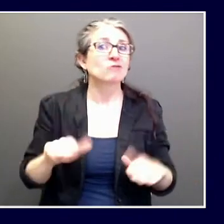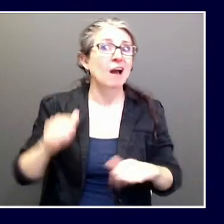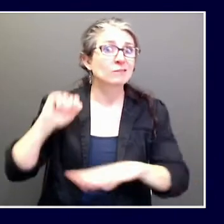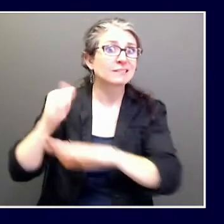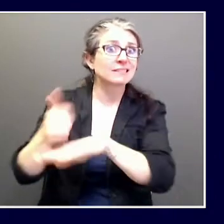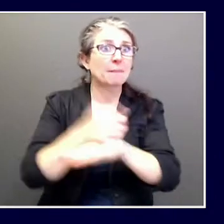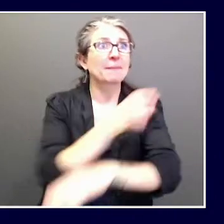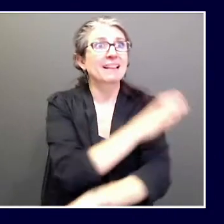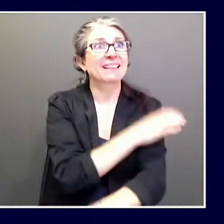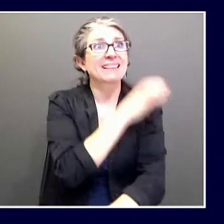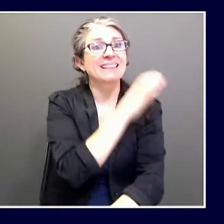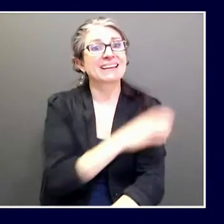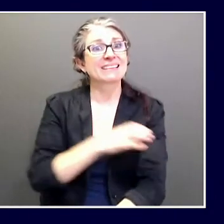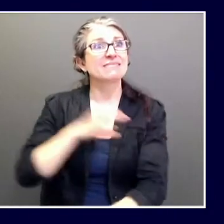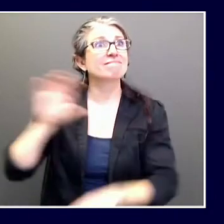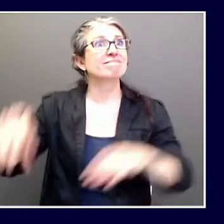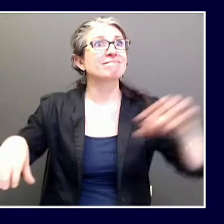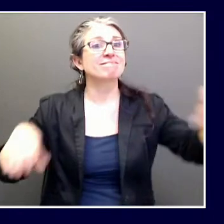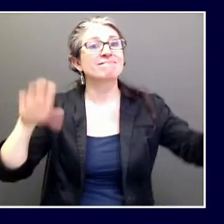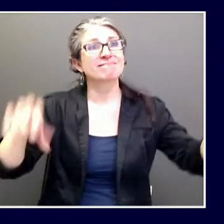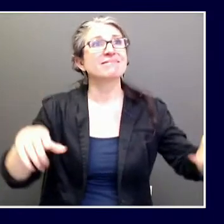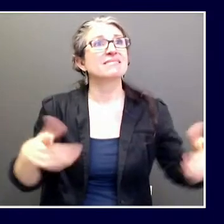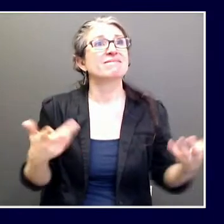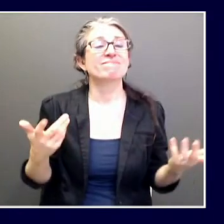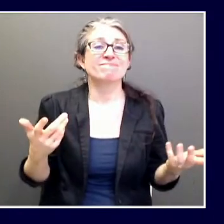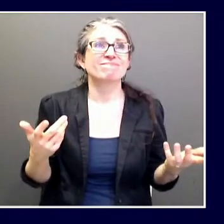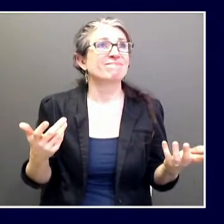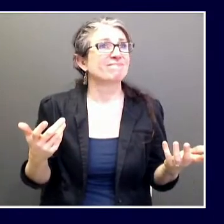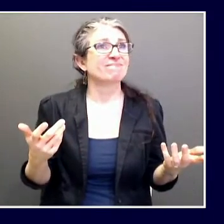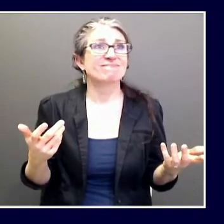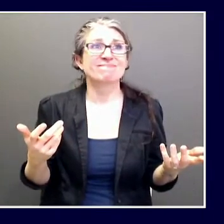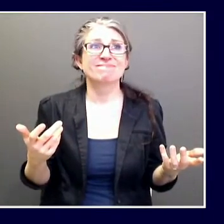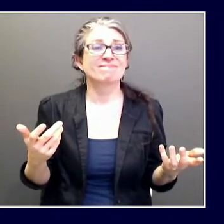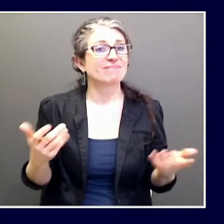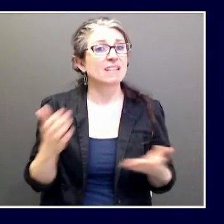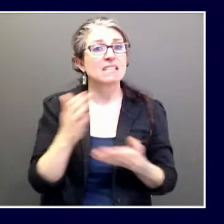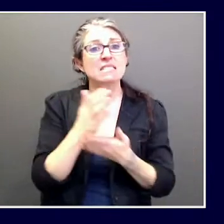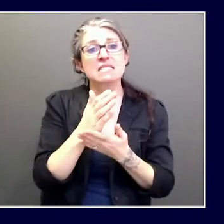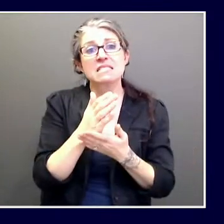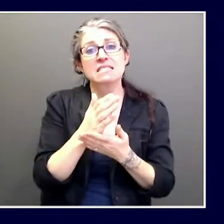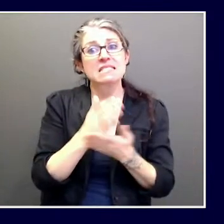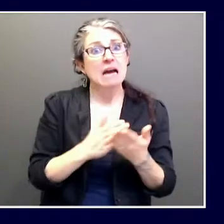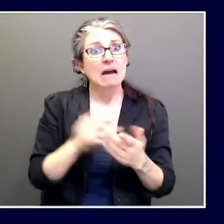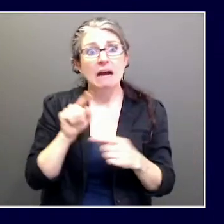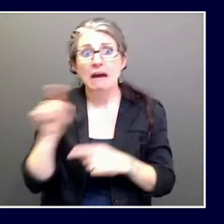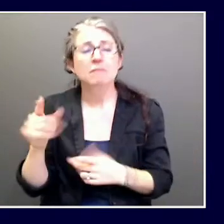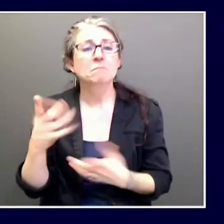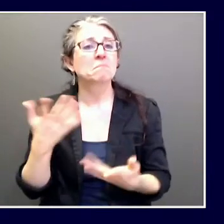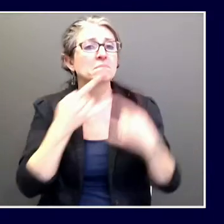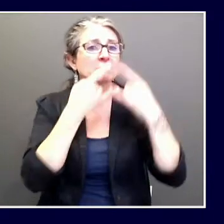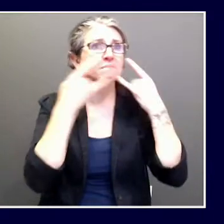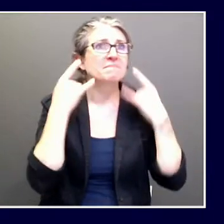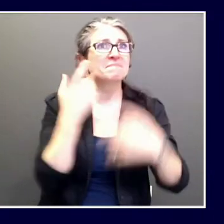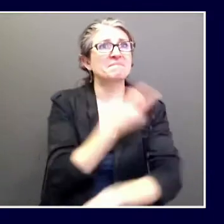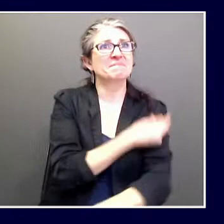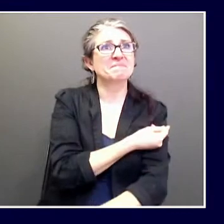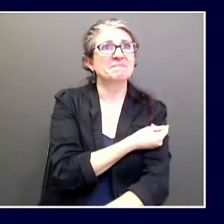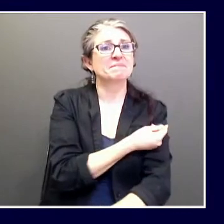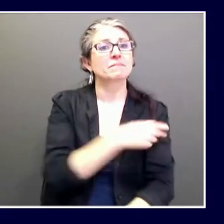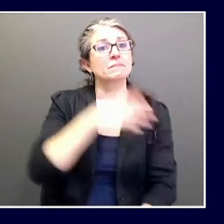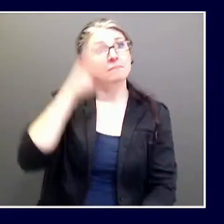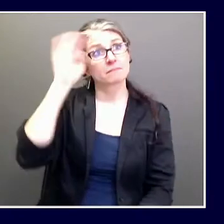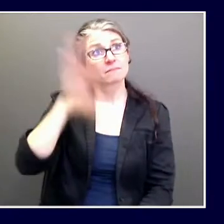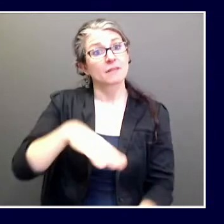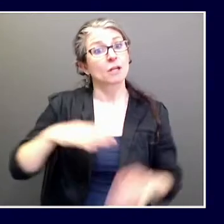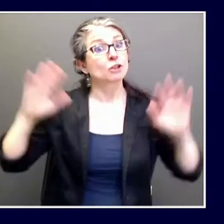continuing to use those tools. I mean, we plowed the road, it kept snowing, we're going to keep plowing. But then also we're looking for ways that we